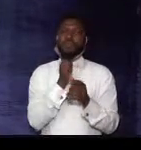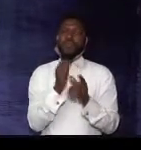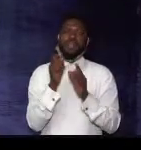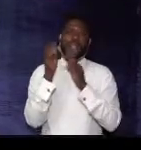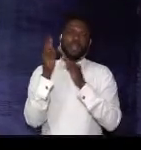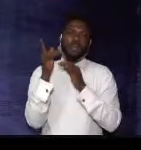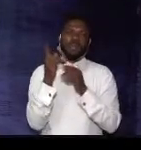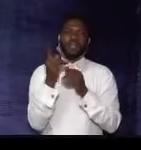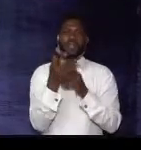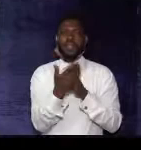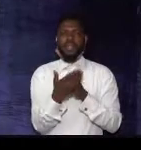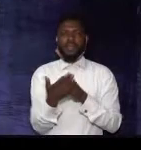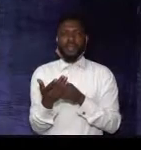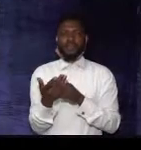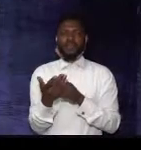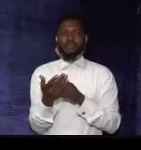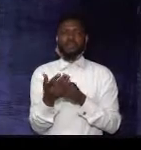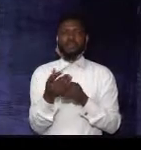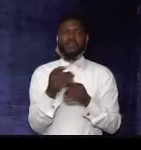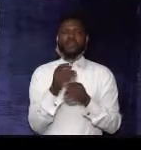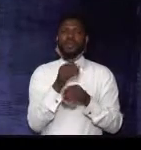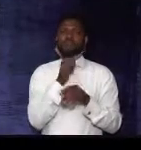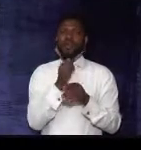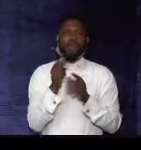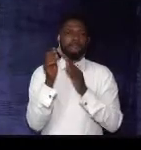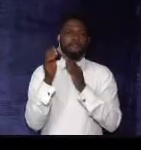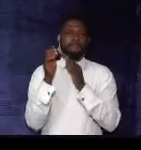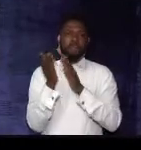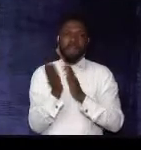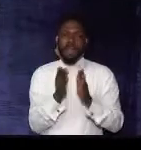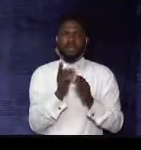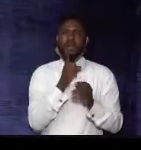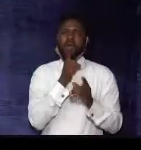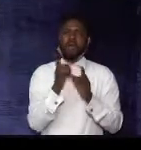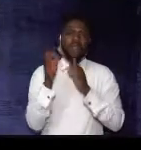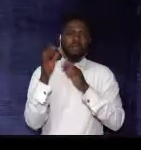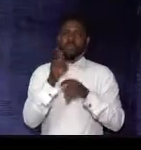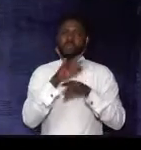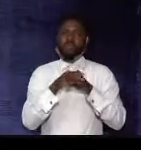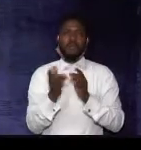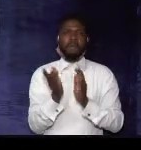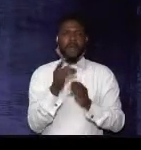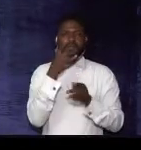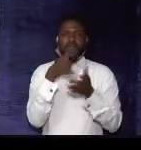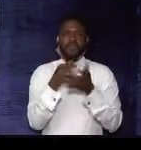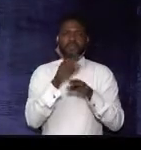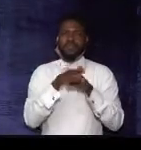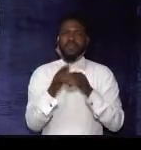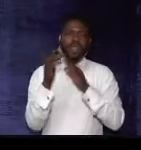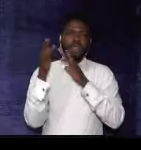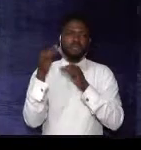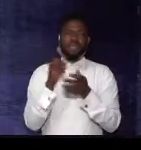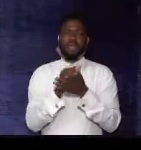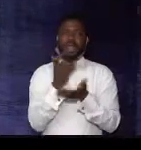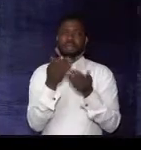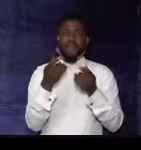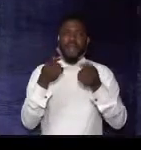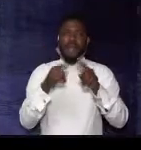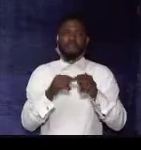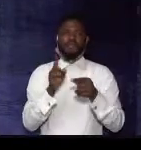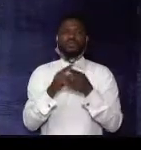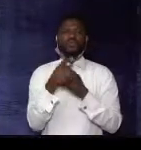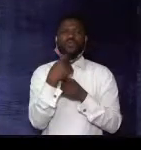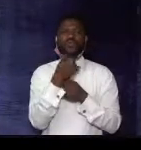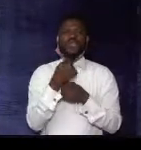or unexpected event. That's the key word there, unplanned, unexpected. You don't plan for it, you don't expect it. That